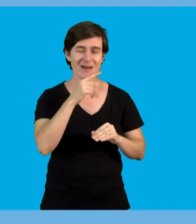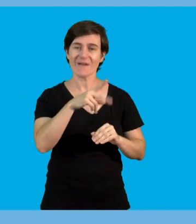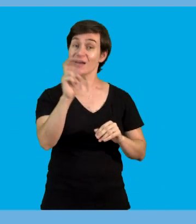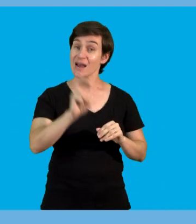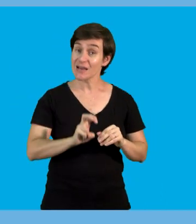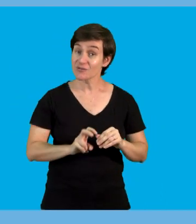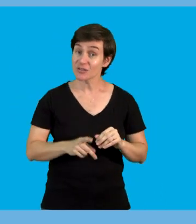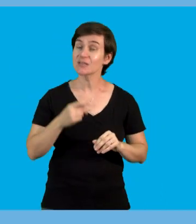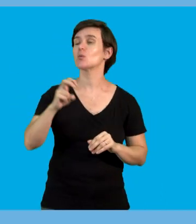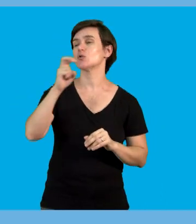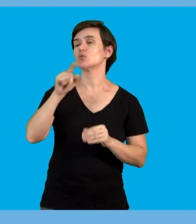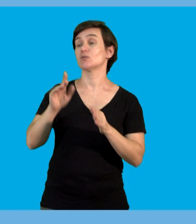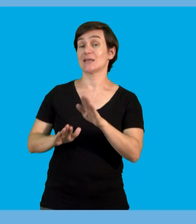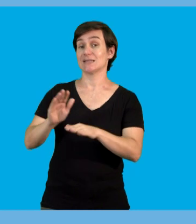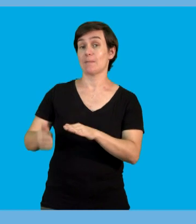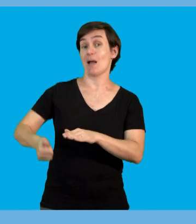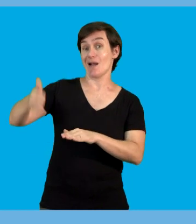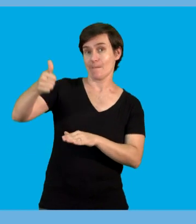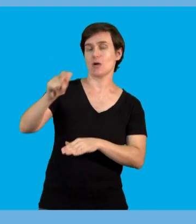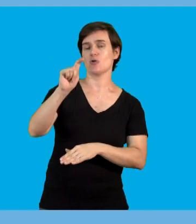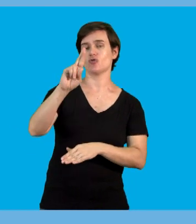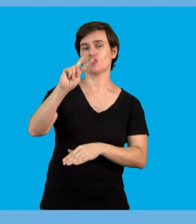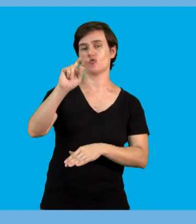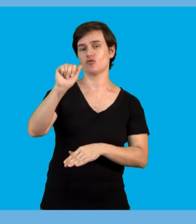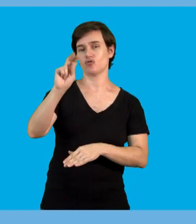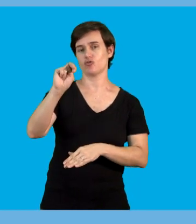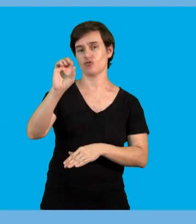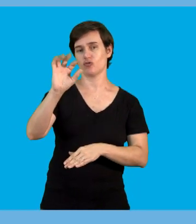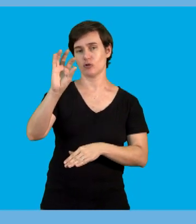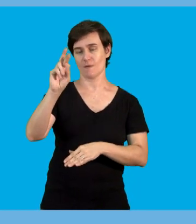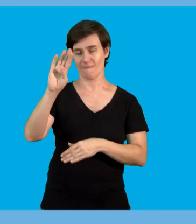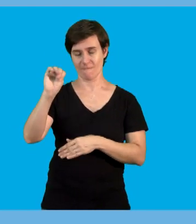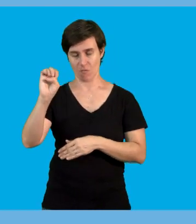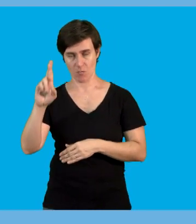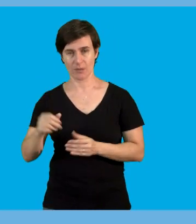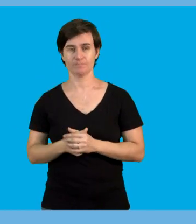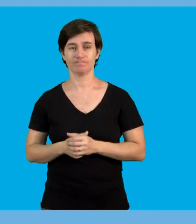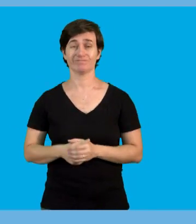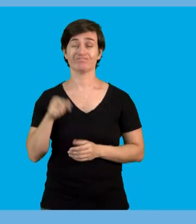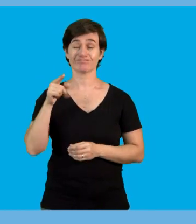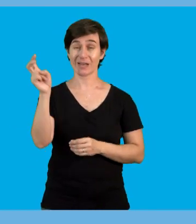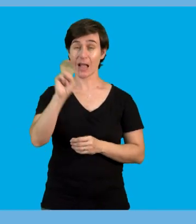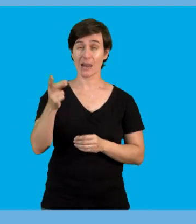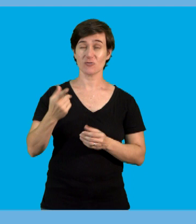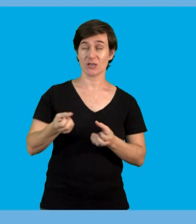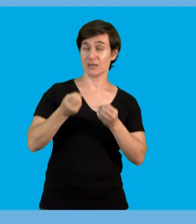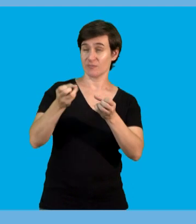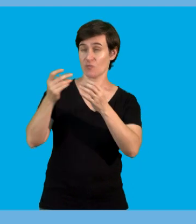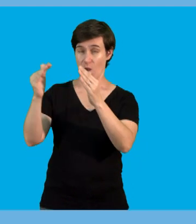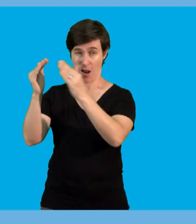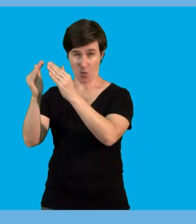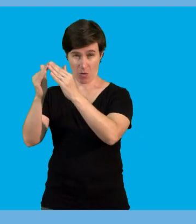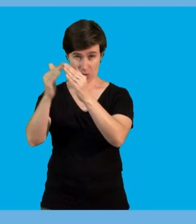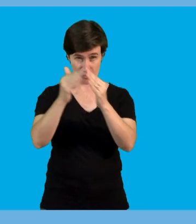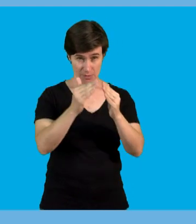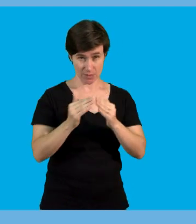remember, it is still stepped up in the transformer. So we should also know that the electricity that is supplied to houses at a